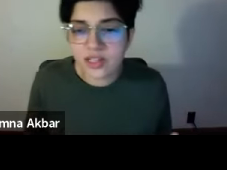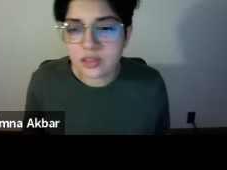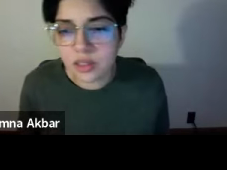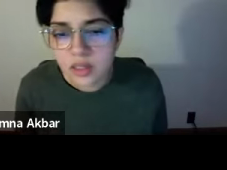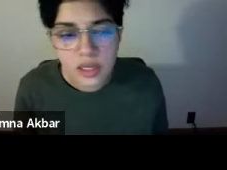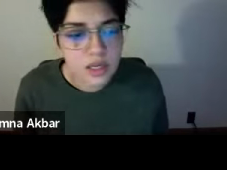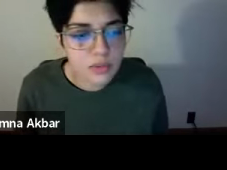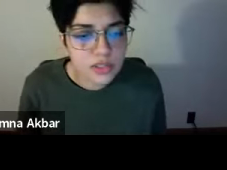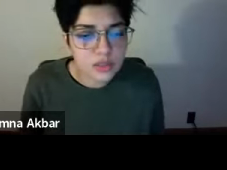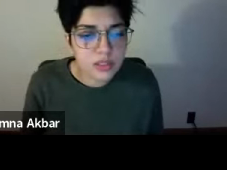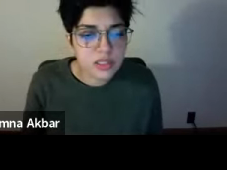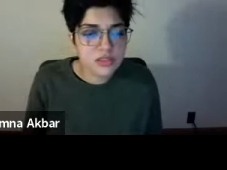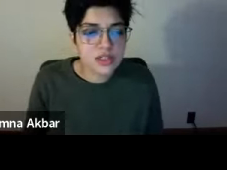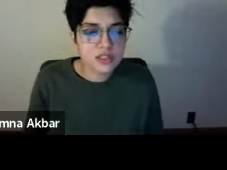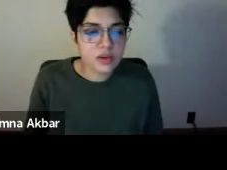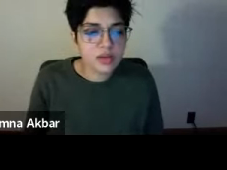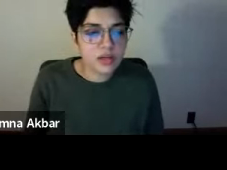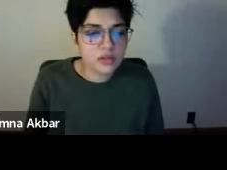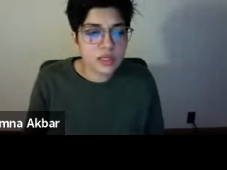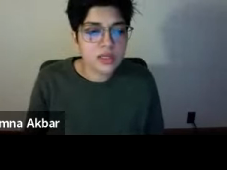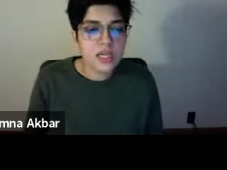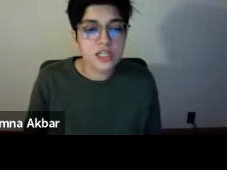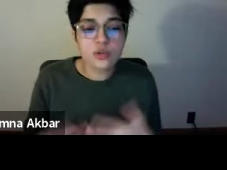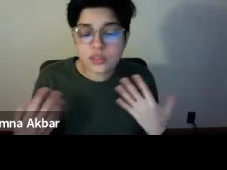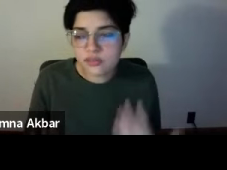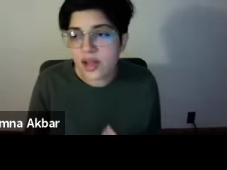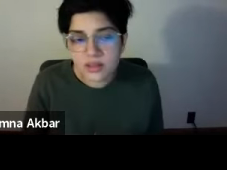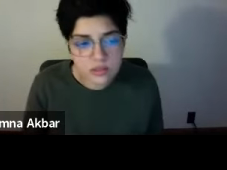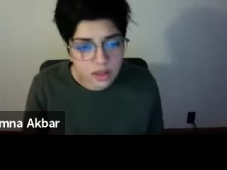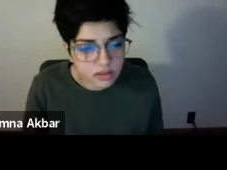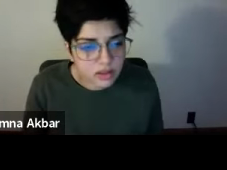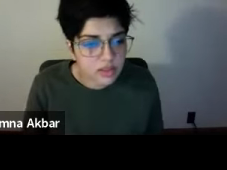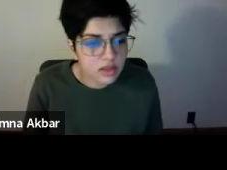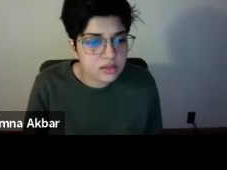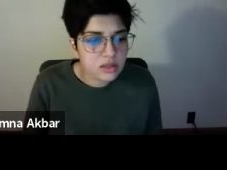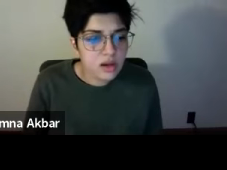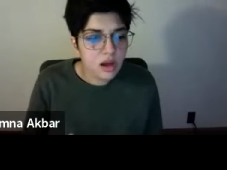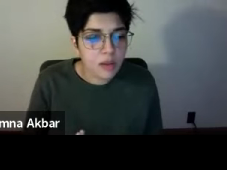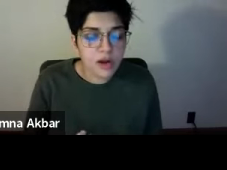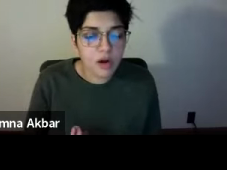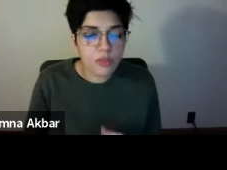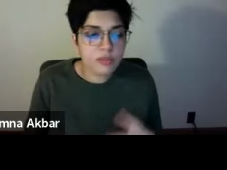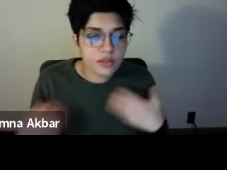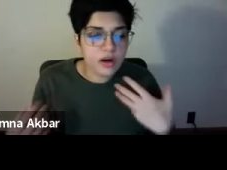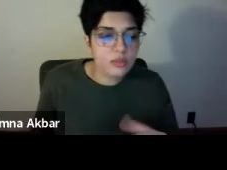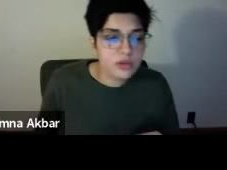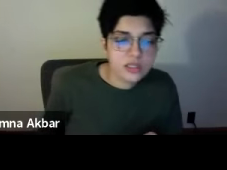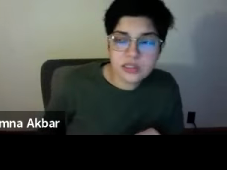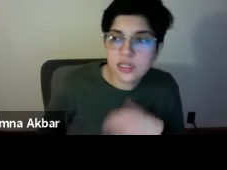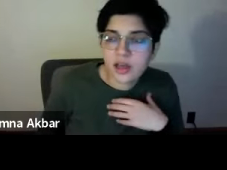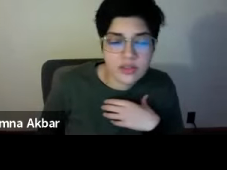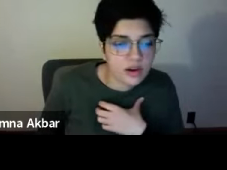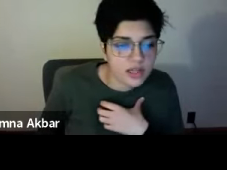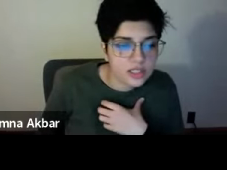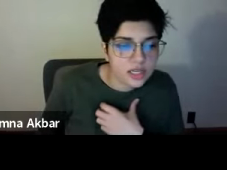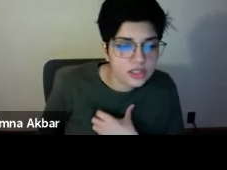massive investment in prisons, police, and jails around the country, in tools of violence, rather than the things that our communities